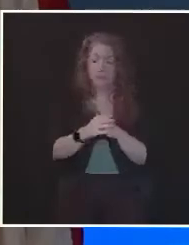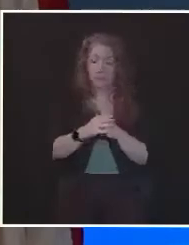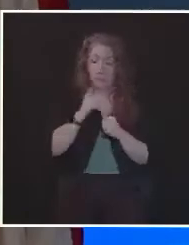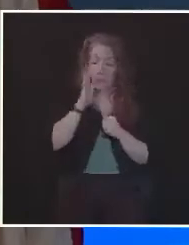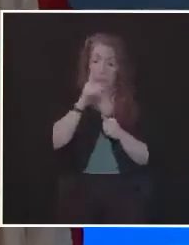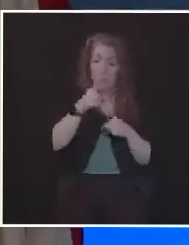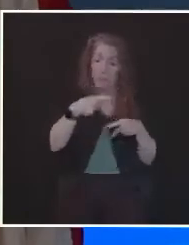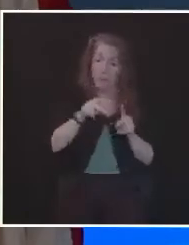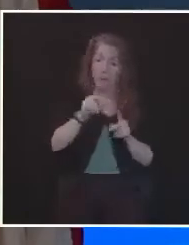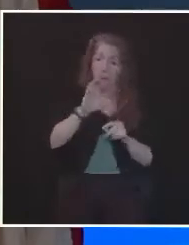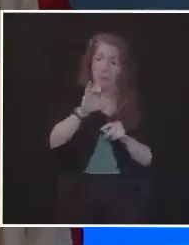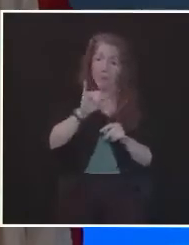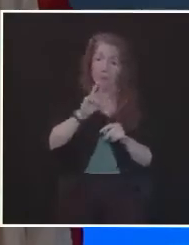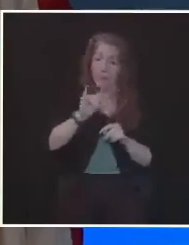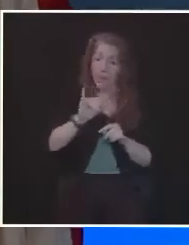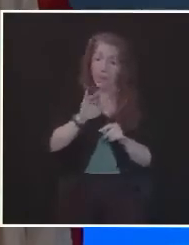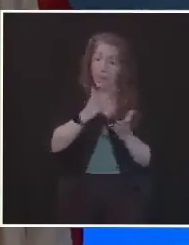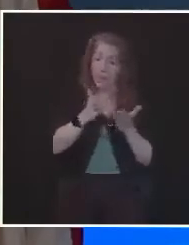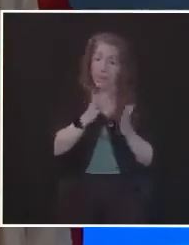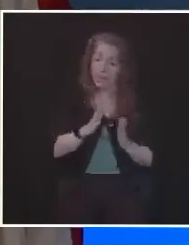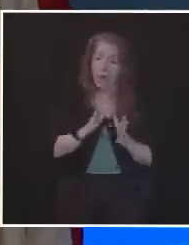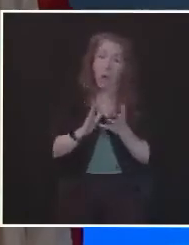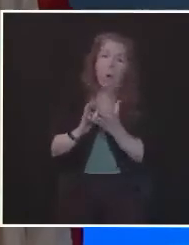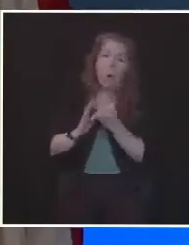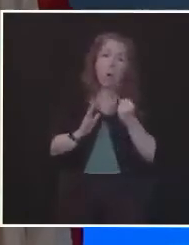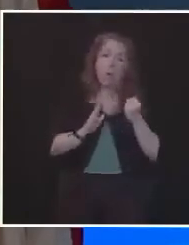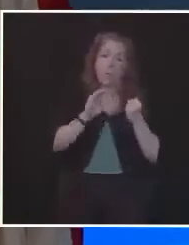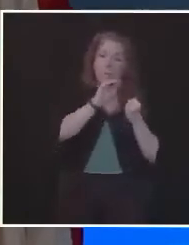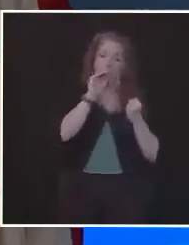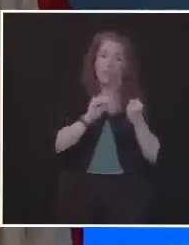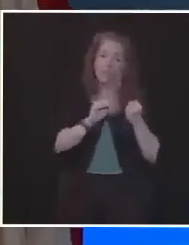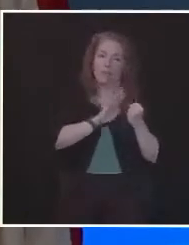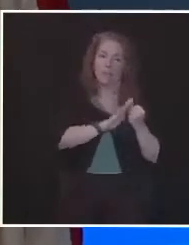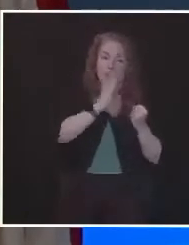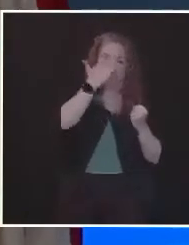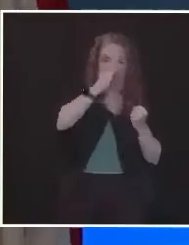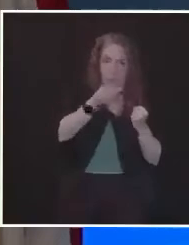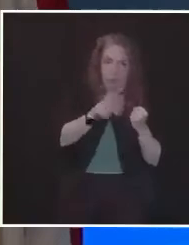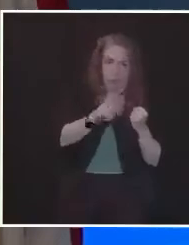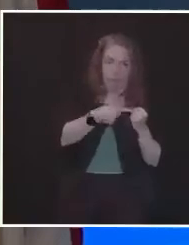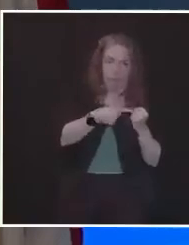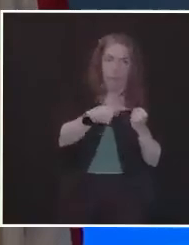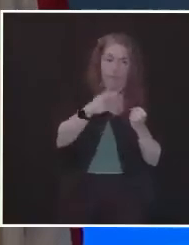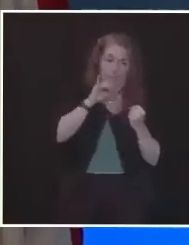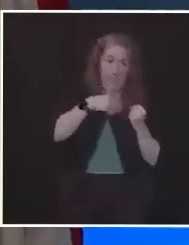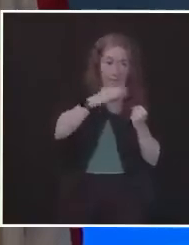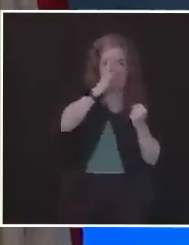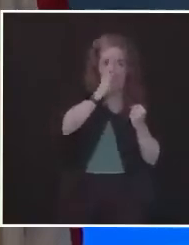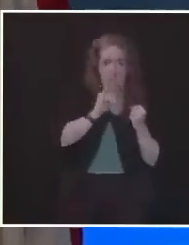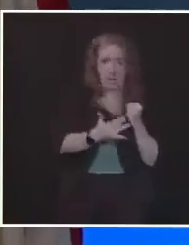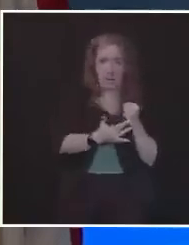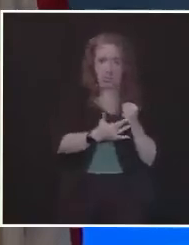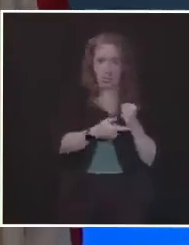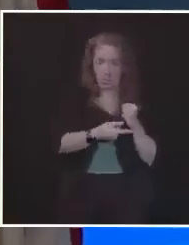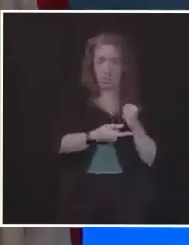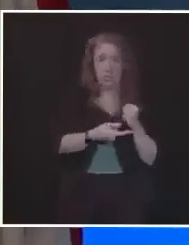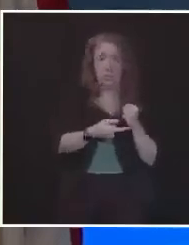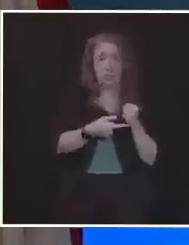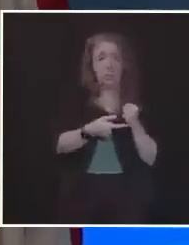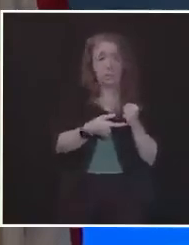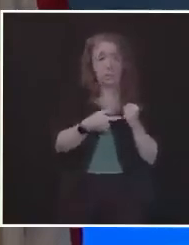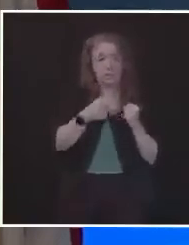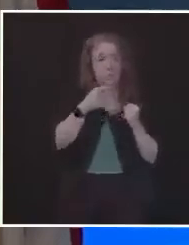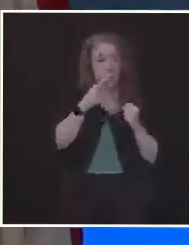hold a percentage of their intellectual property on technology that they develop in order to retain high performers? Will it